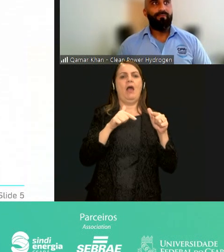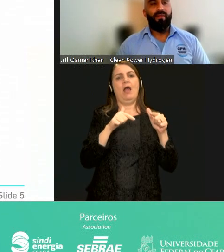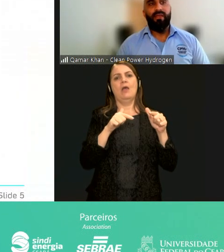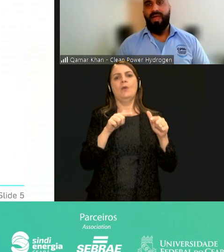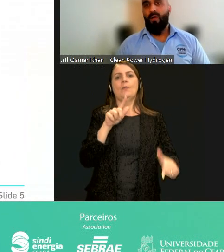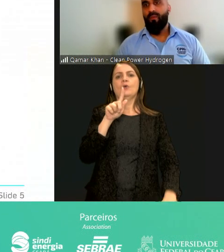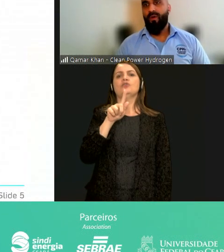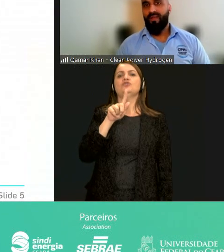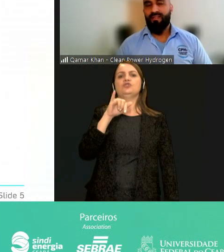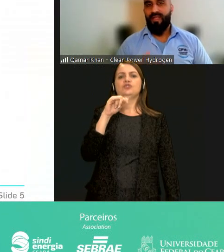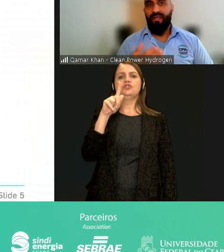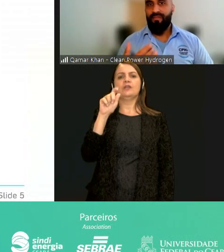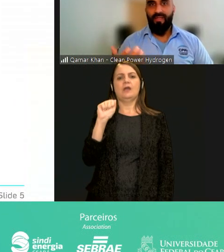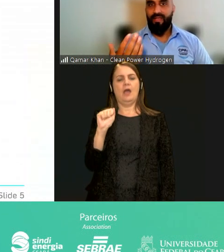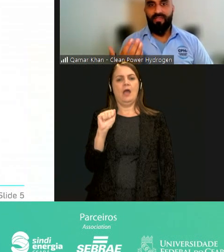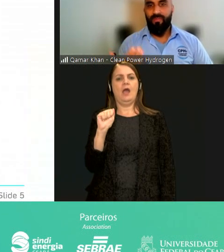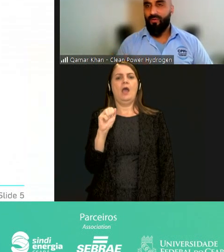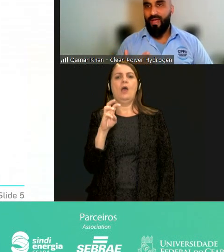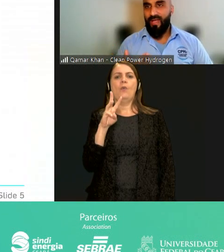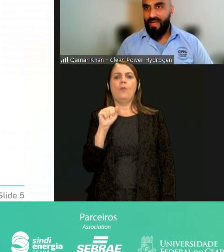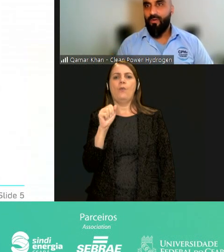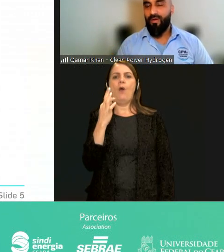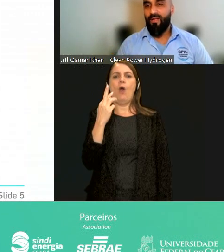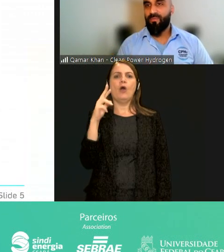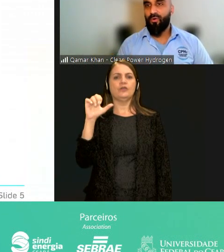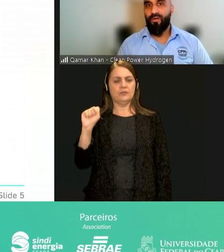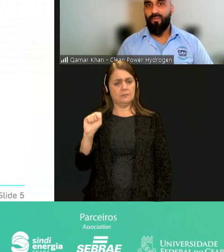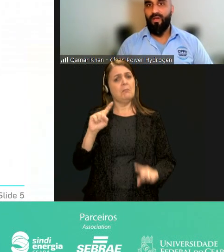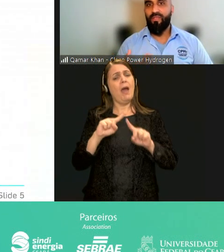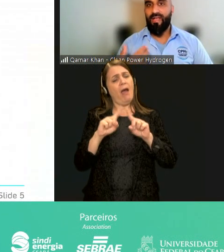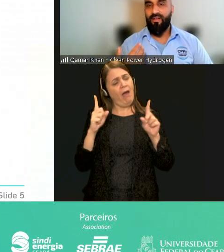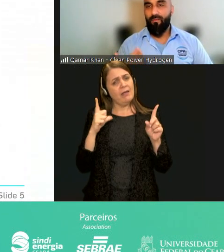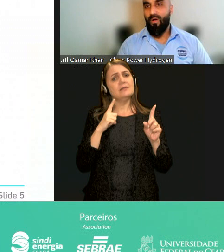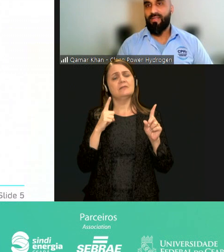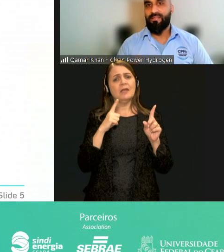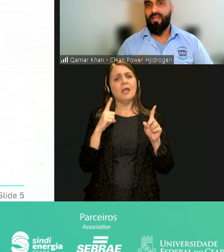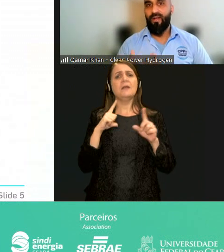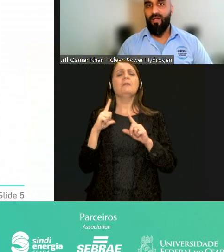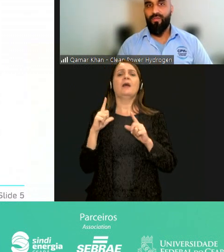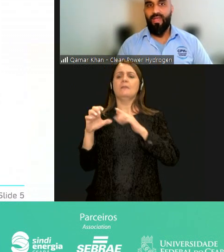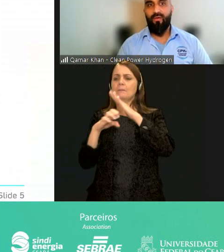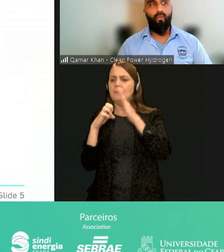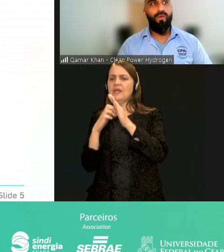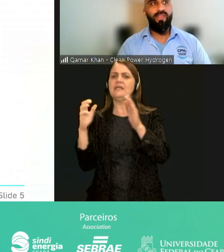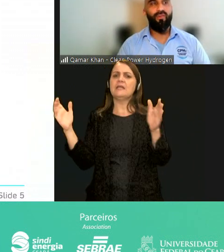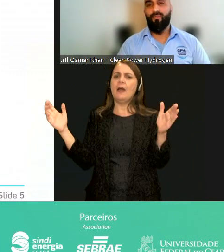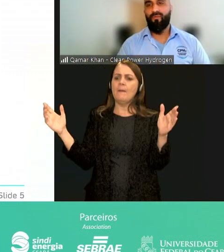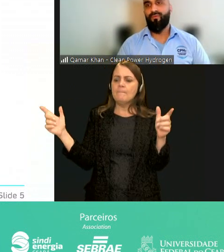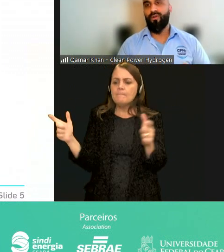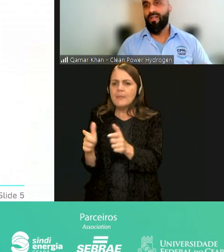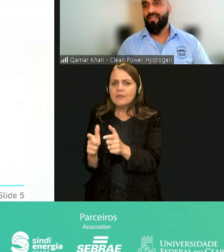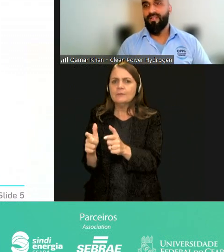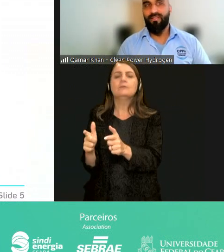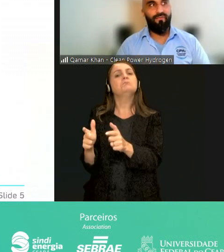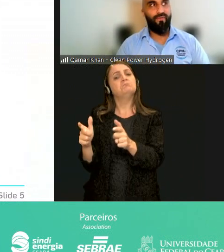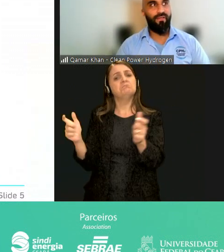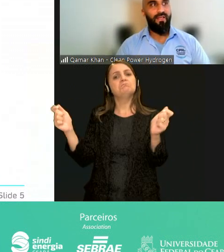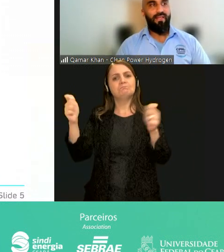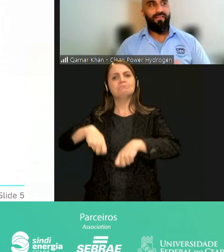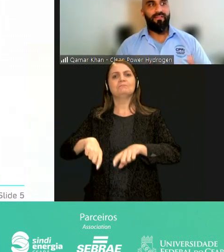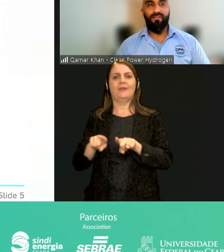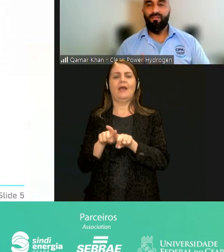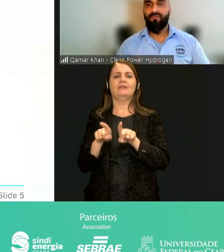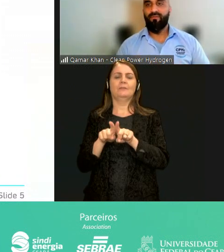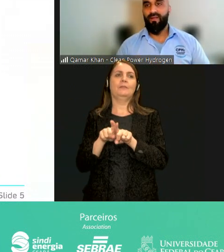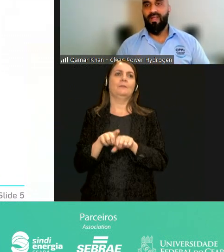So our markets, I think it's been quite eloquently spoken about the kind of markets that are out there, and we don't fall in anything different.